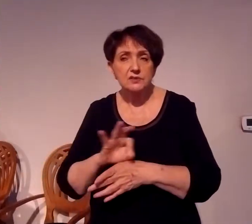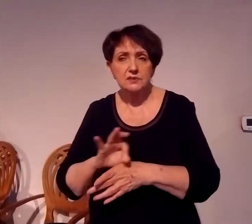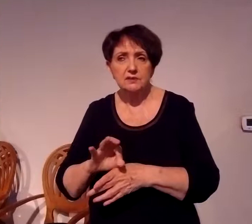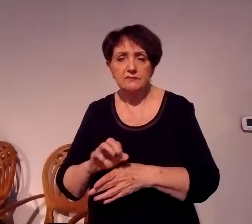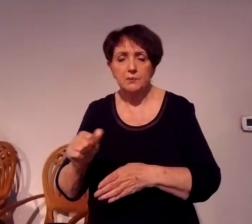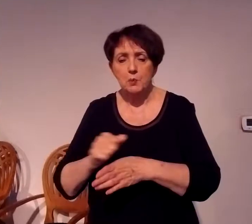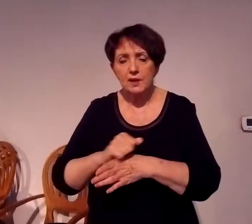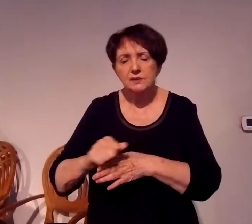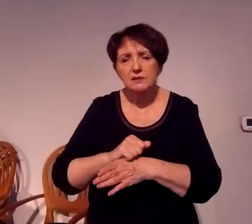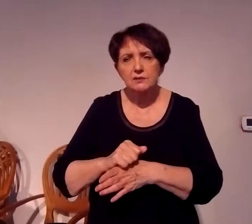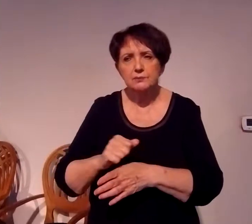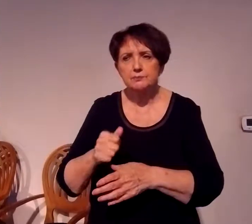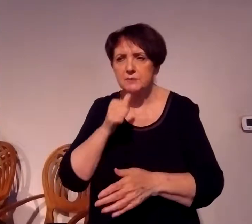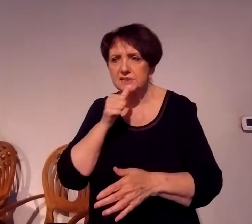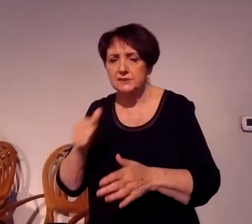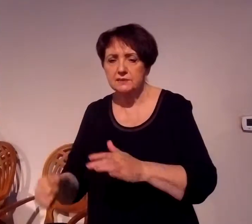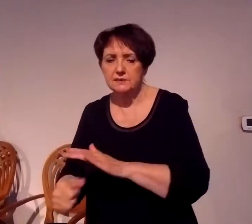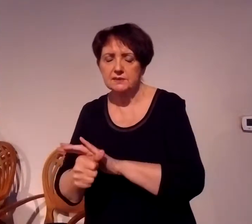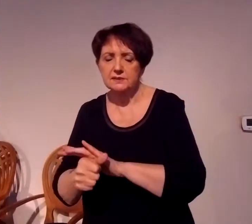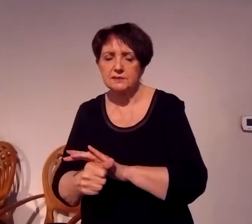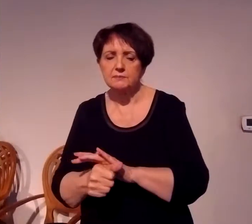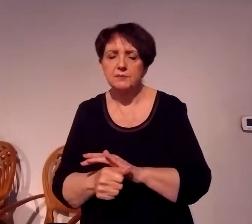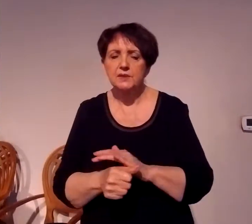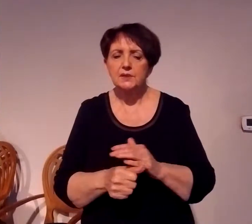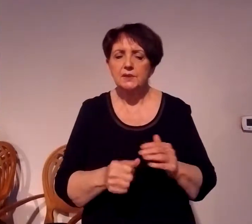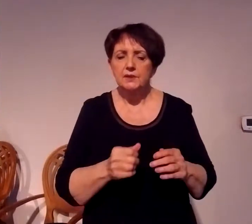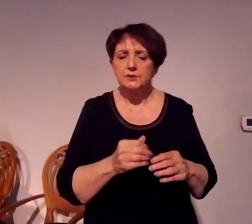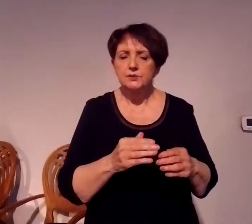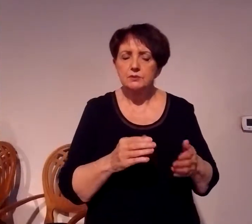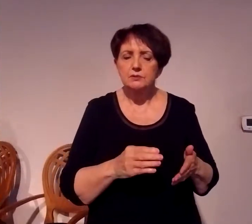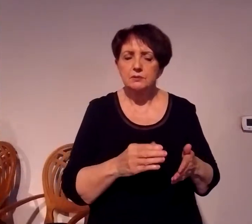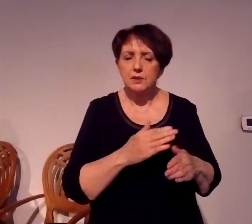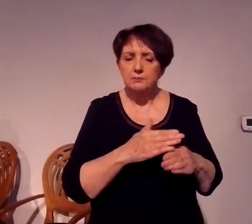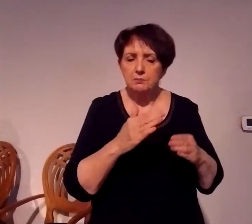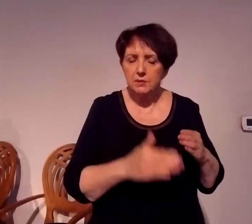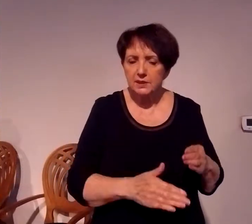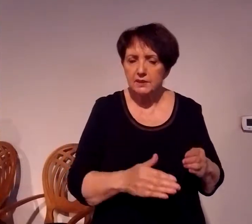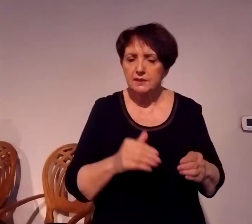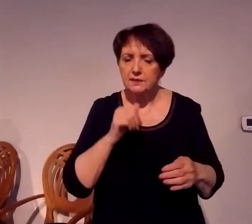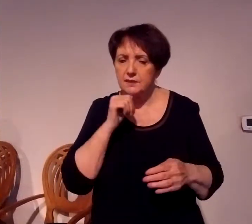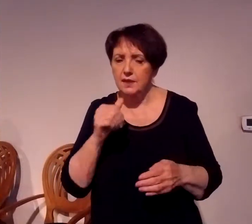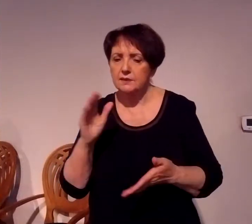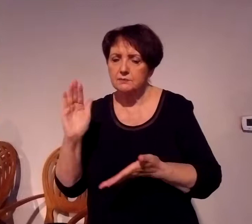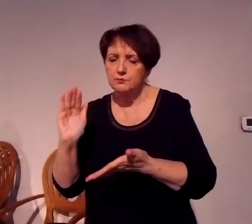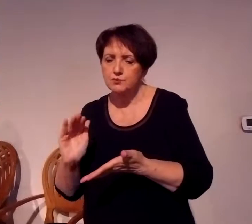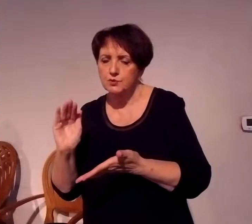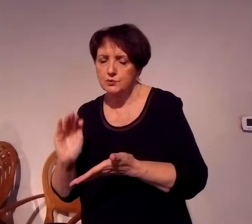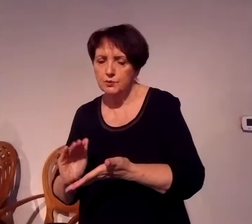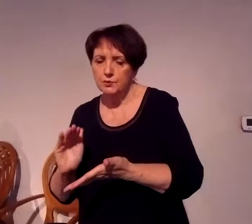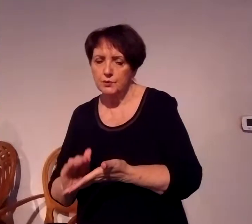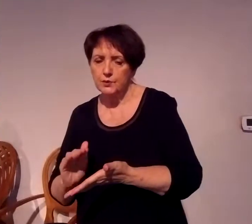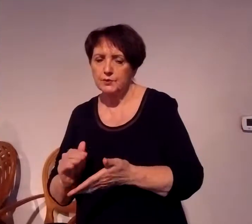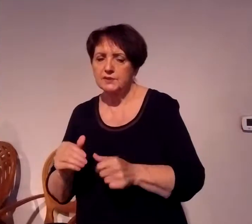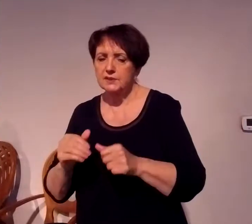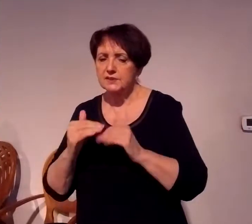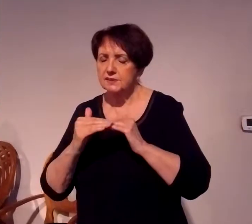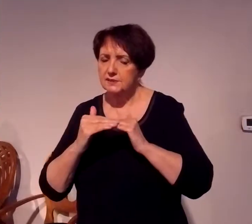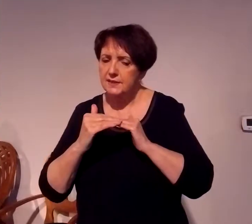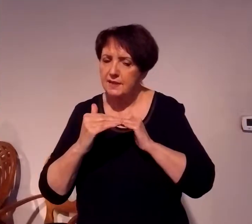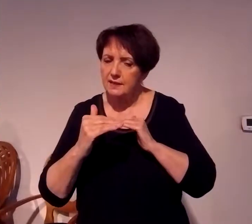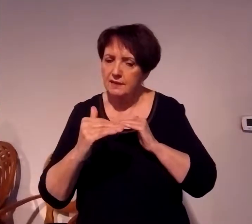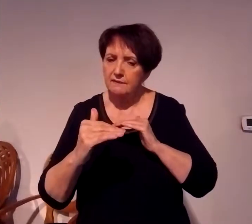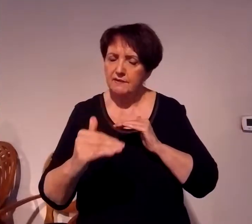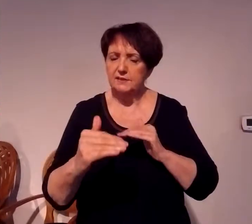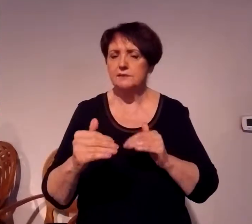increase, not diminish, the total efficiency, the wisdom, and the steadfastness of those who try